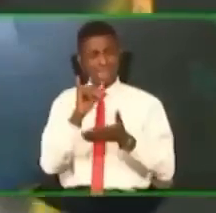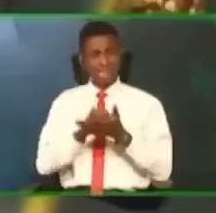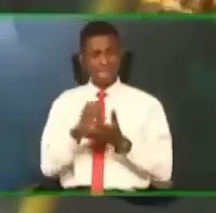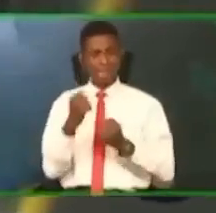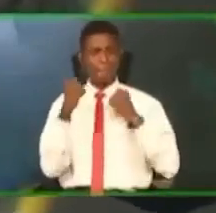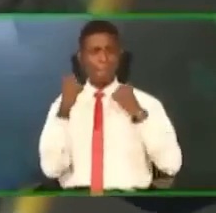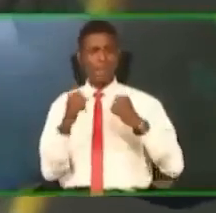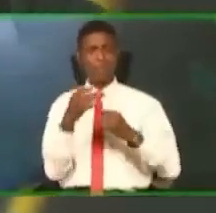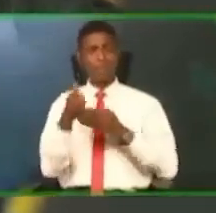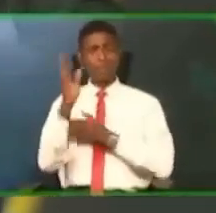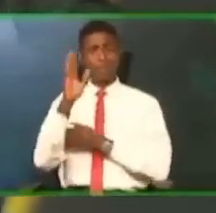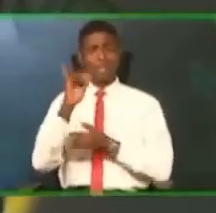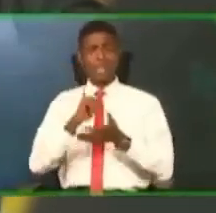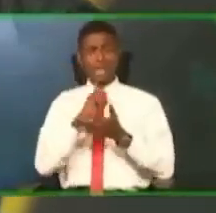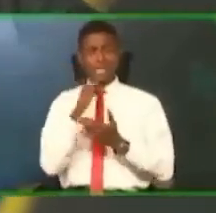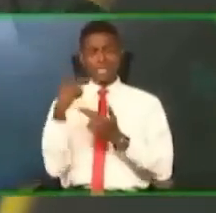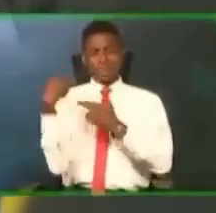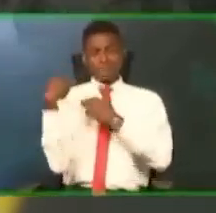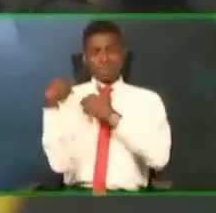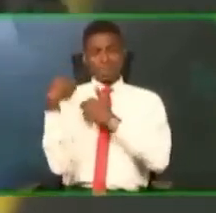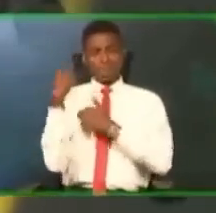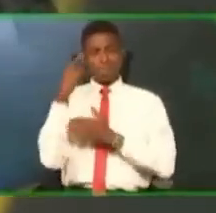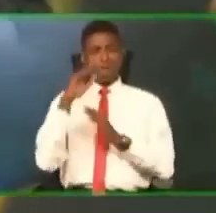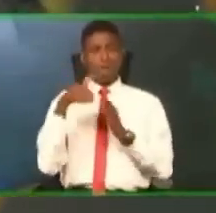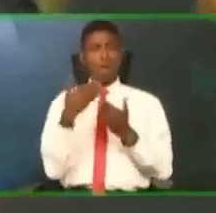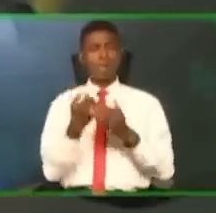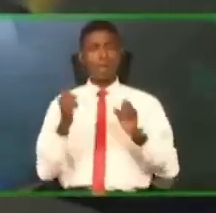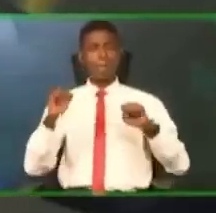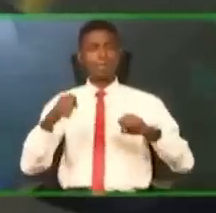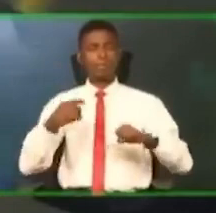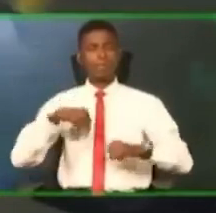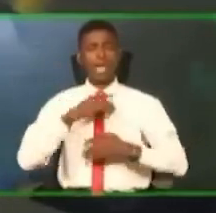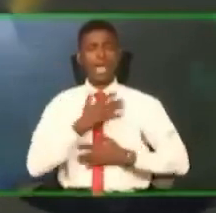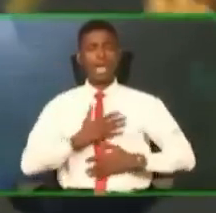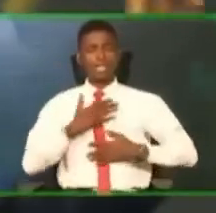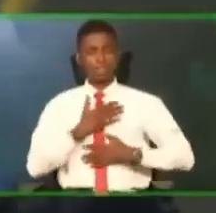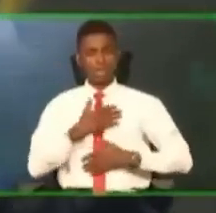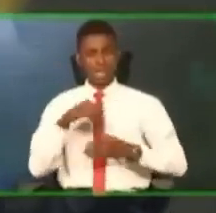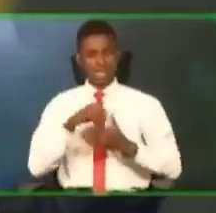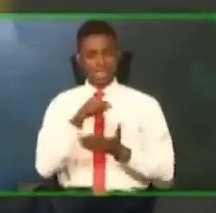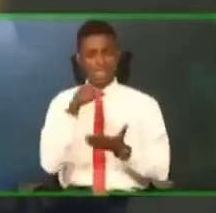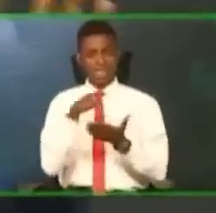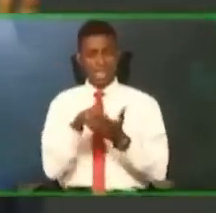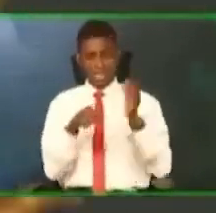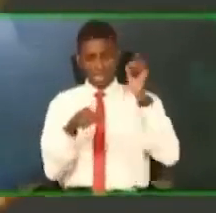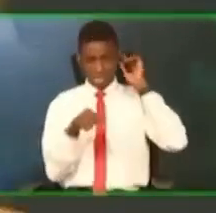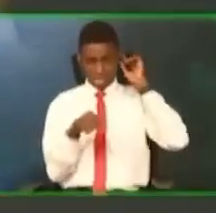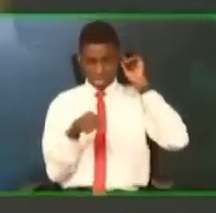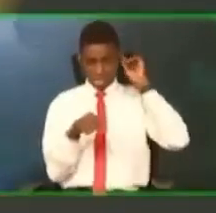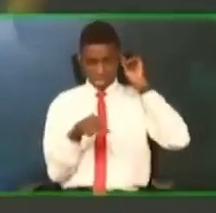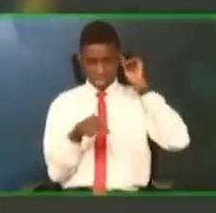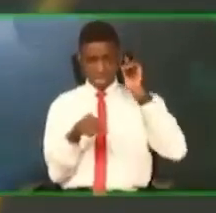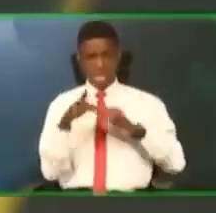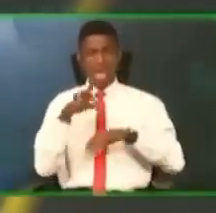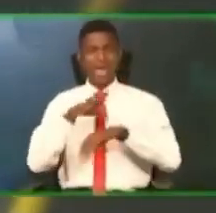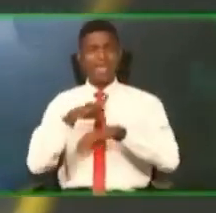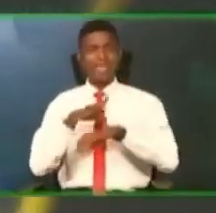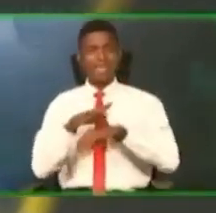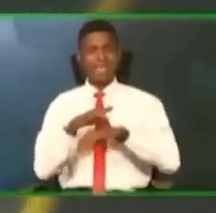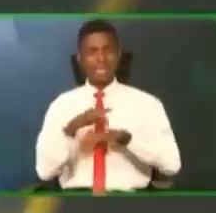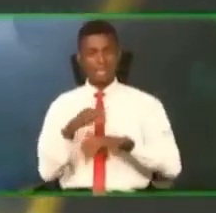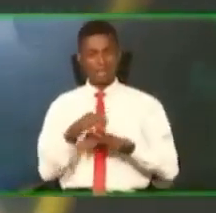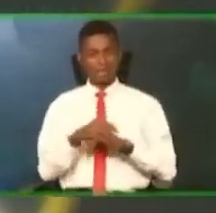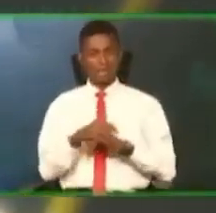is responsible for all the possibilities we enjoy in this kingdom, are we together? The power of God is the